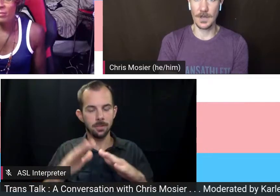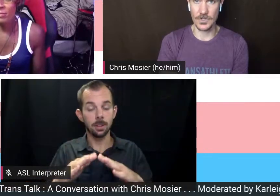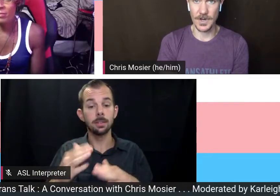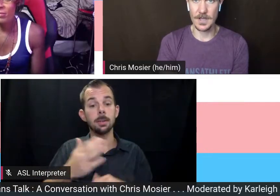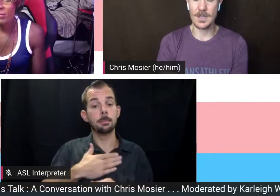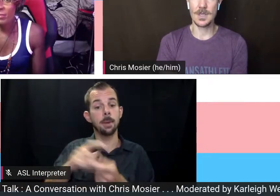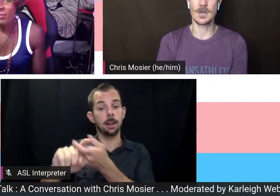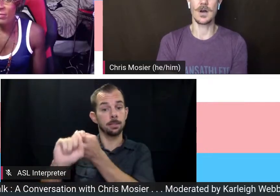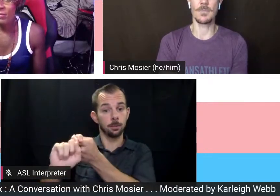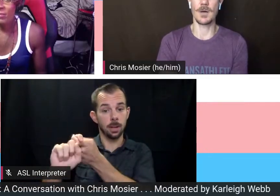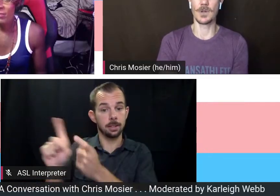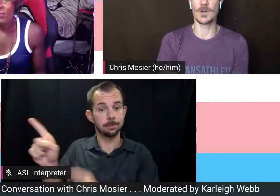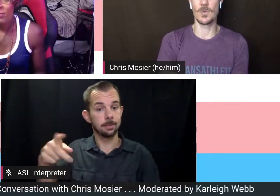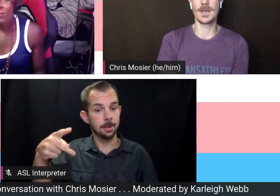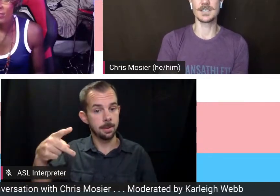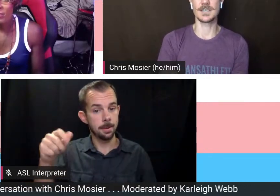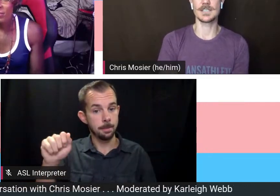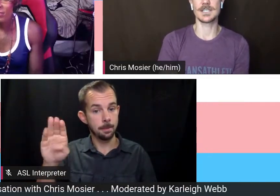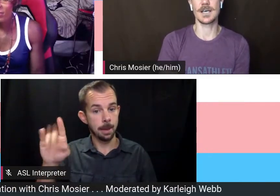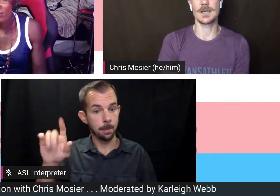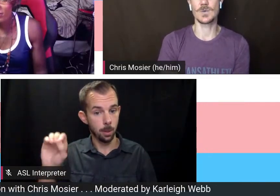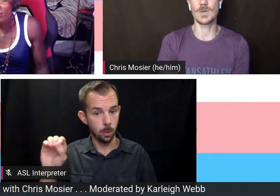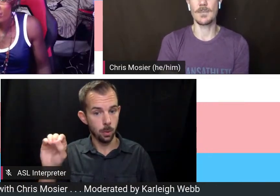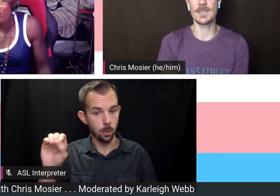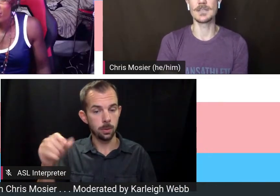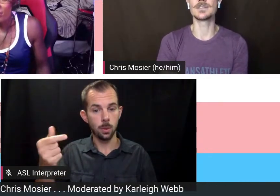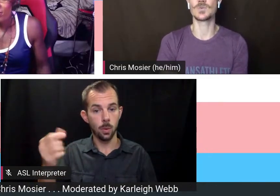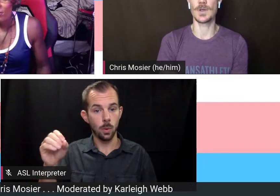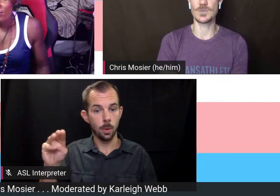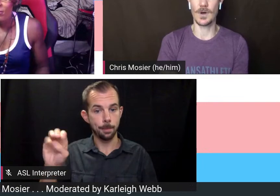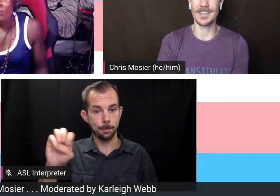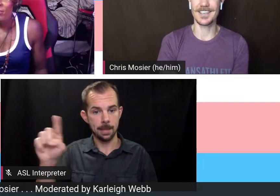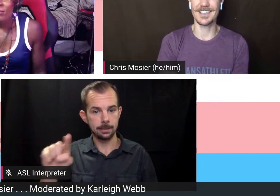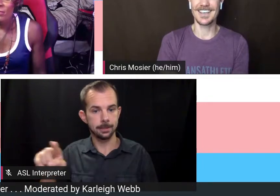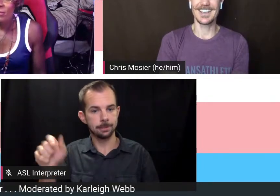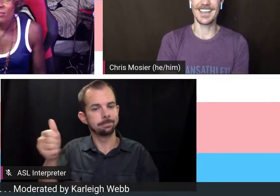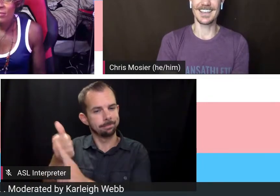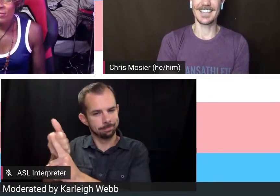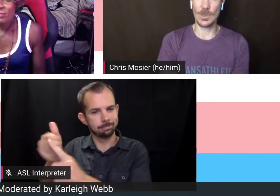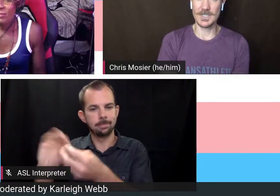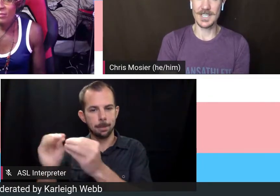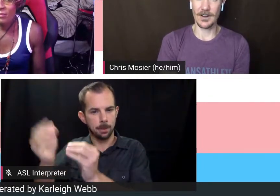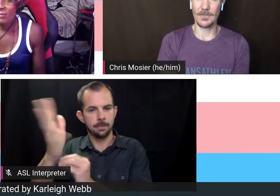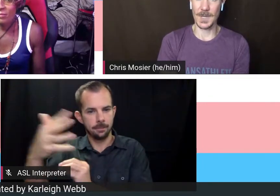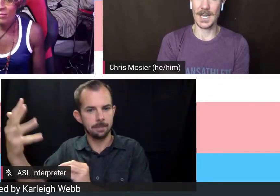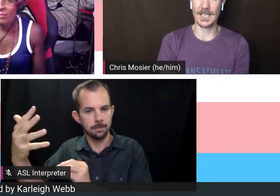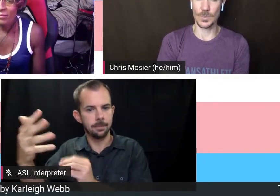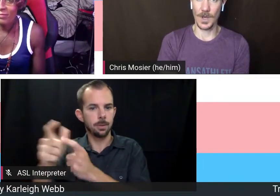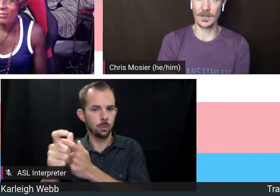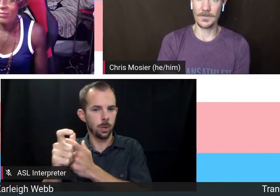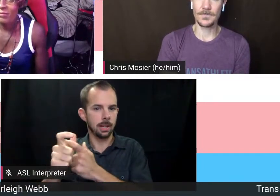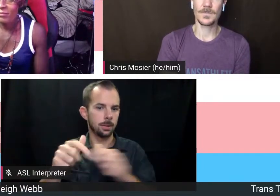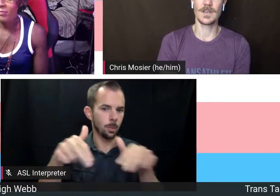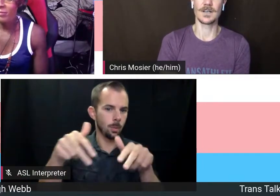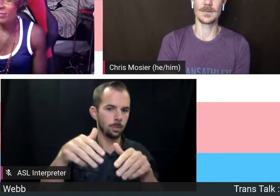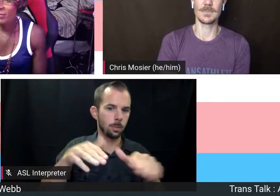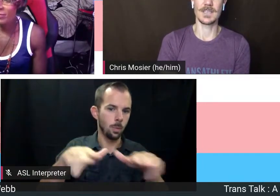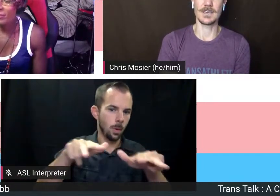walker in the country, Pablo Gomez, and he's the guy who got me into race walking. And he was there competing as